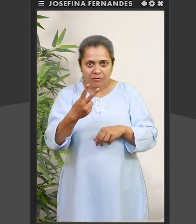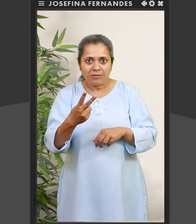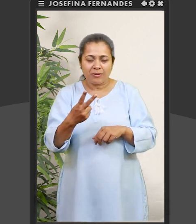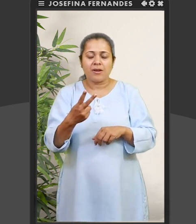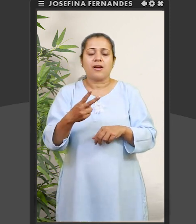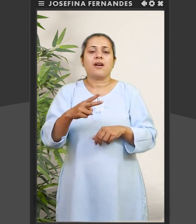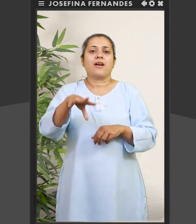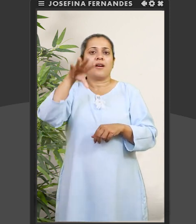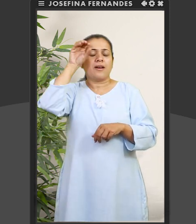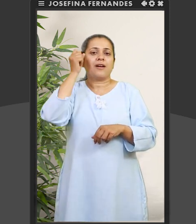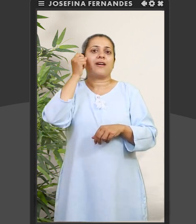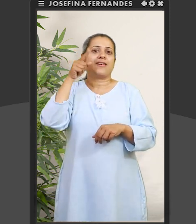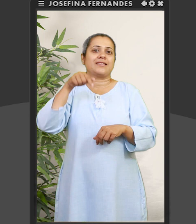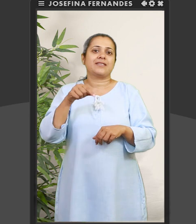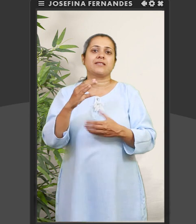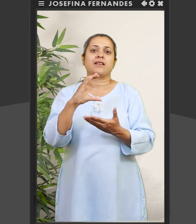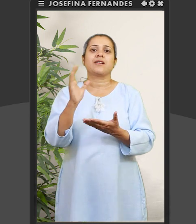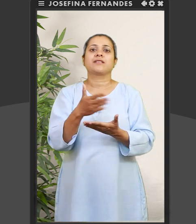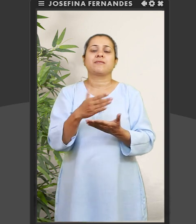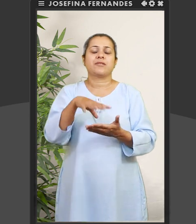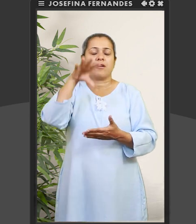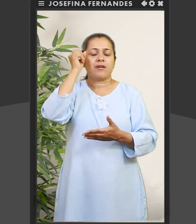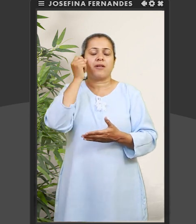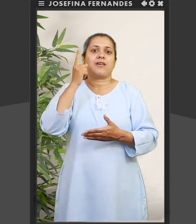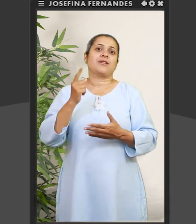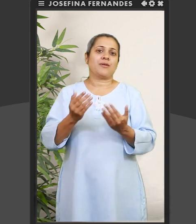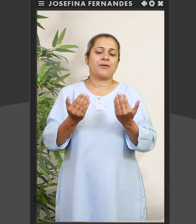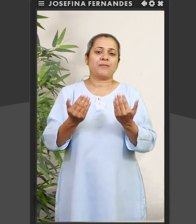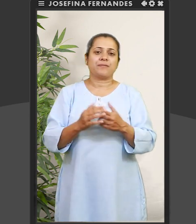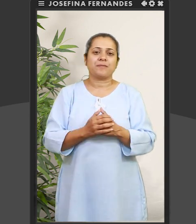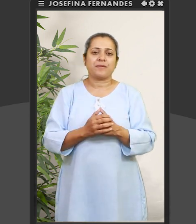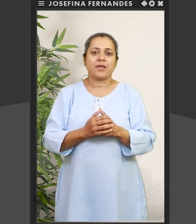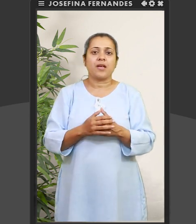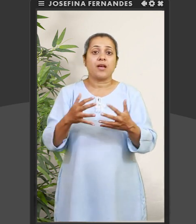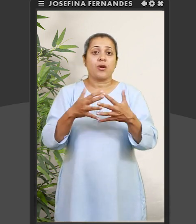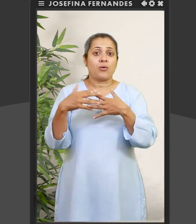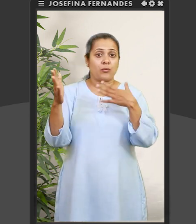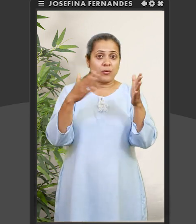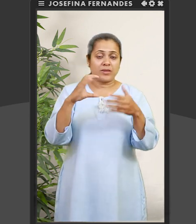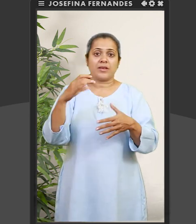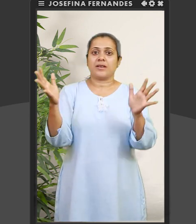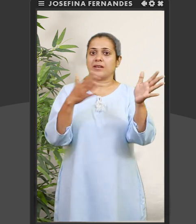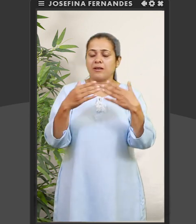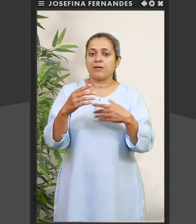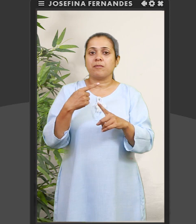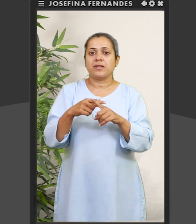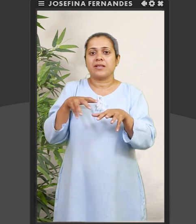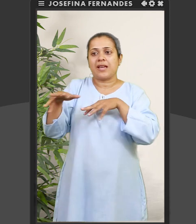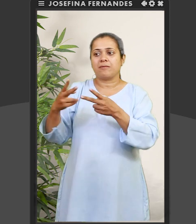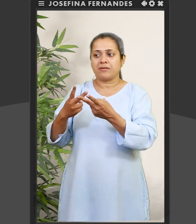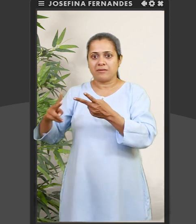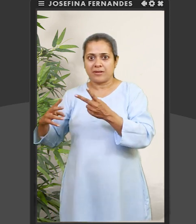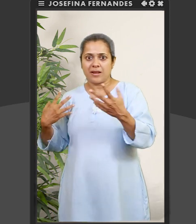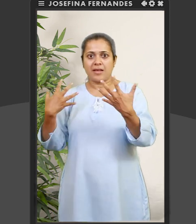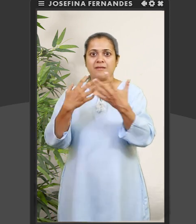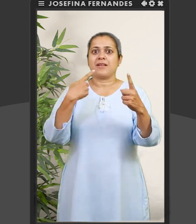are able to understand this chapter, that is weather, climate, and adaptation of